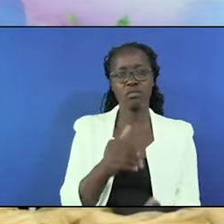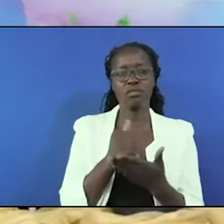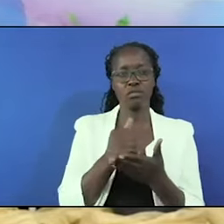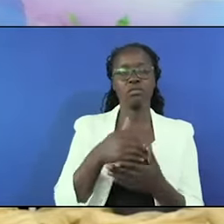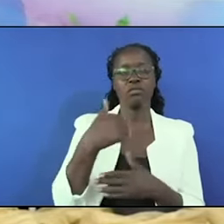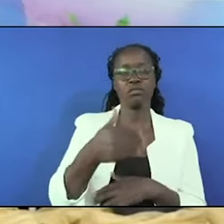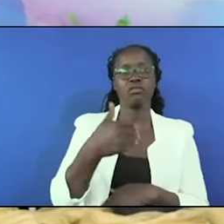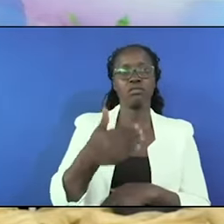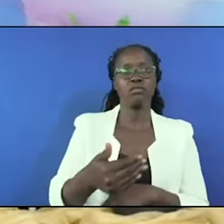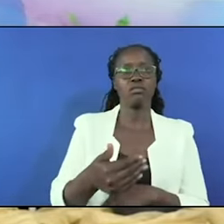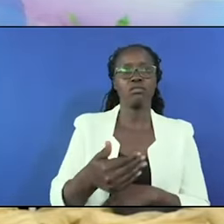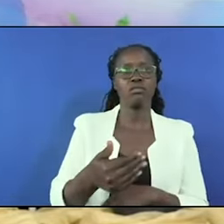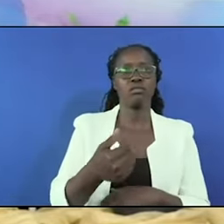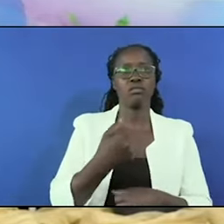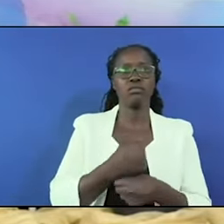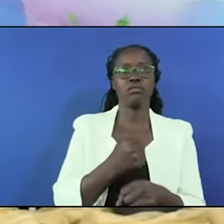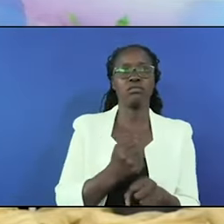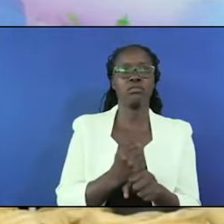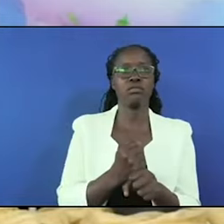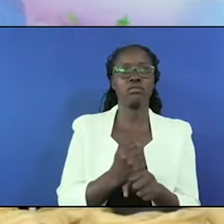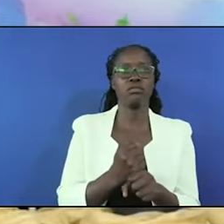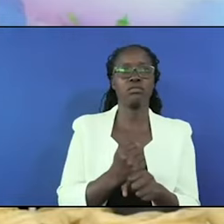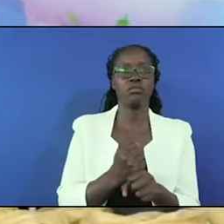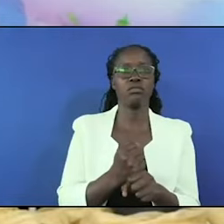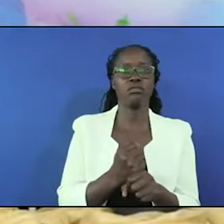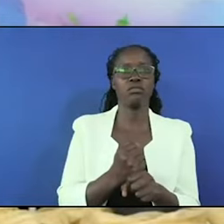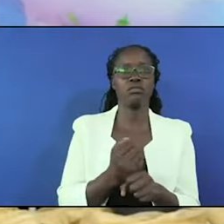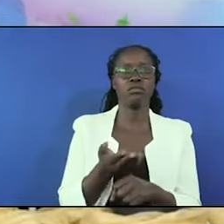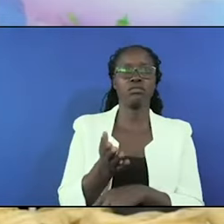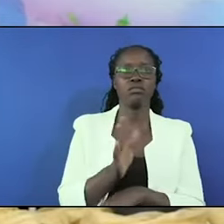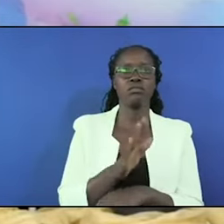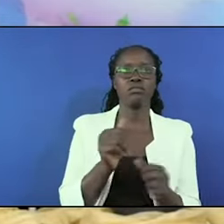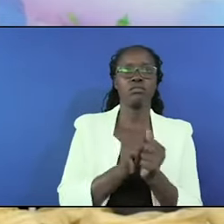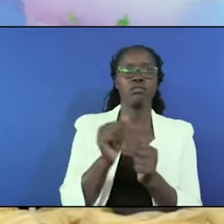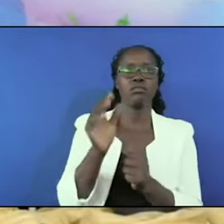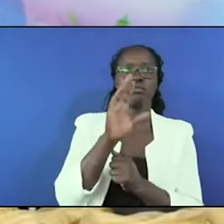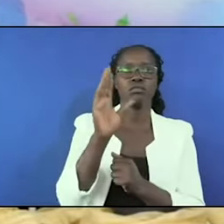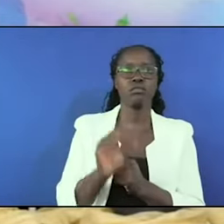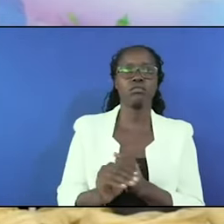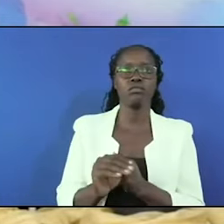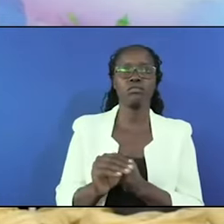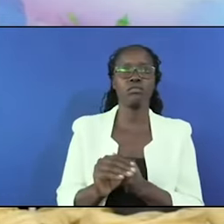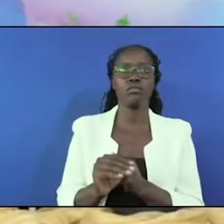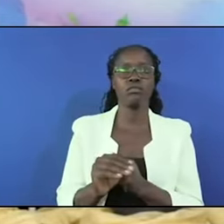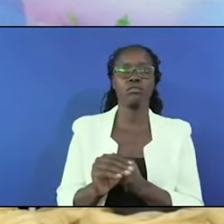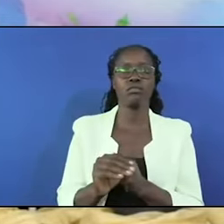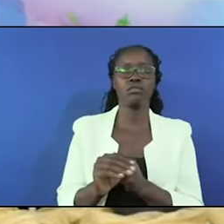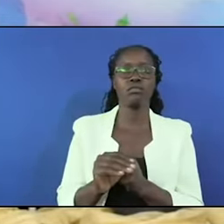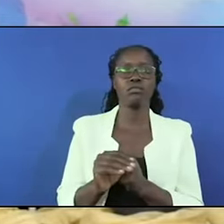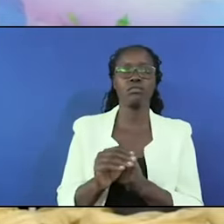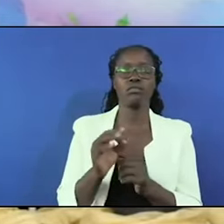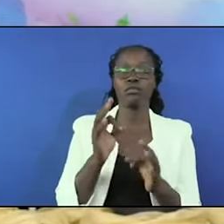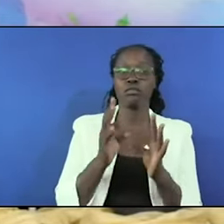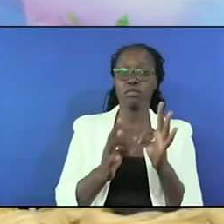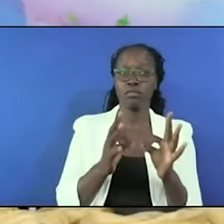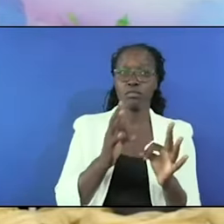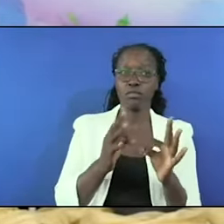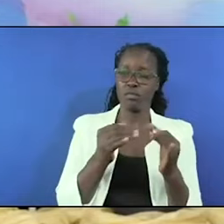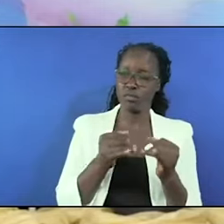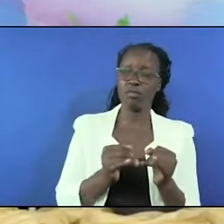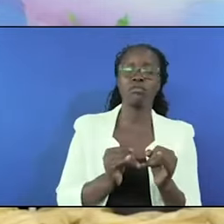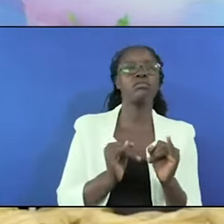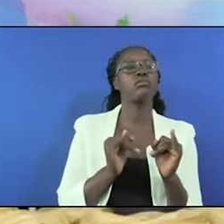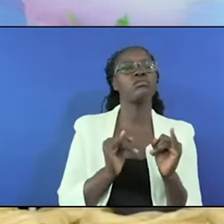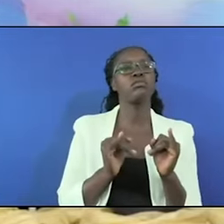basis, you make or you return 10% to the house of the Lord. If you